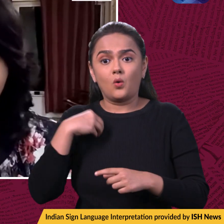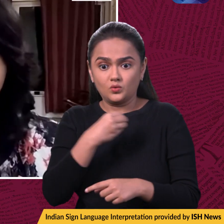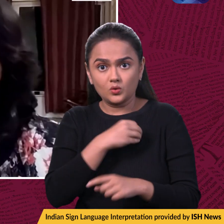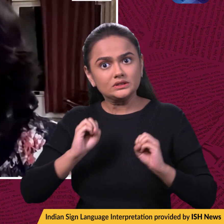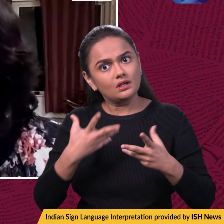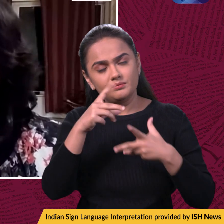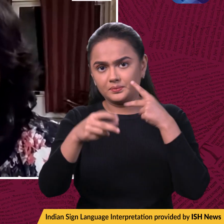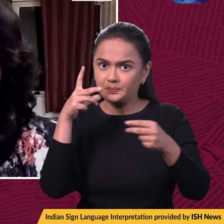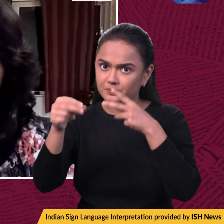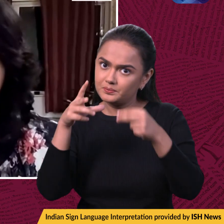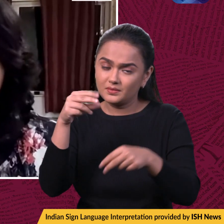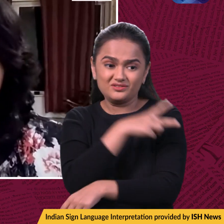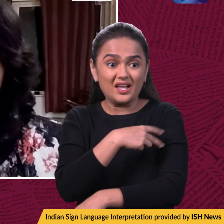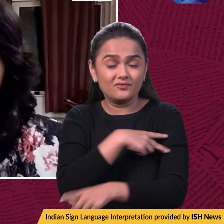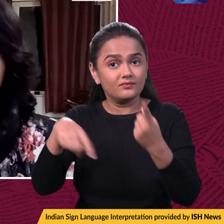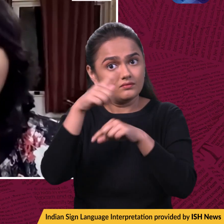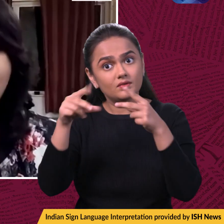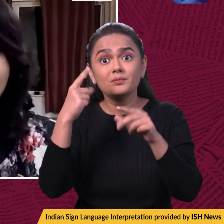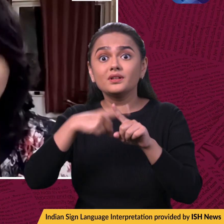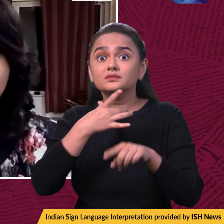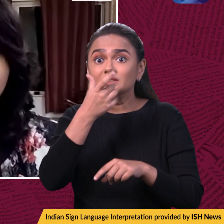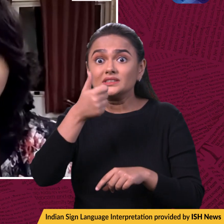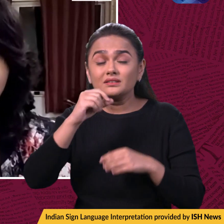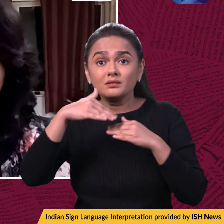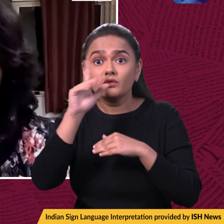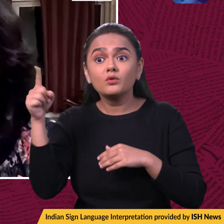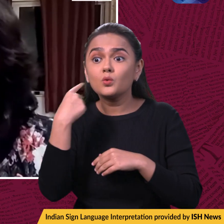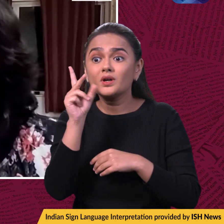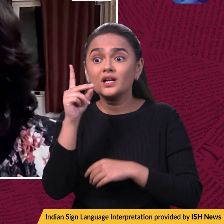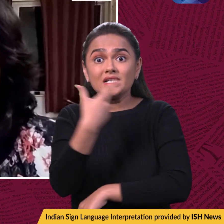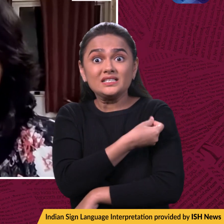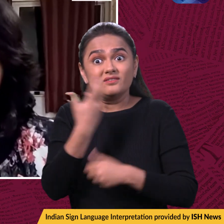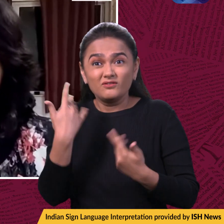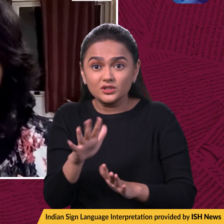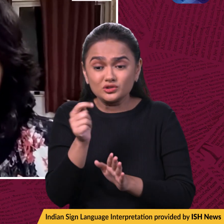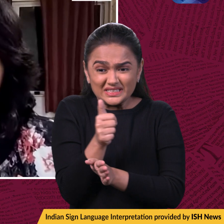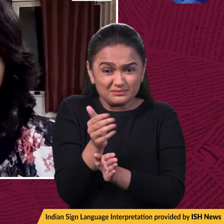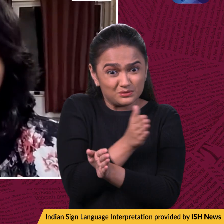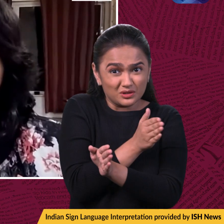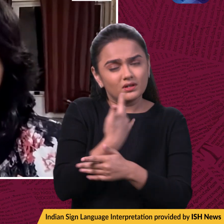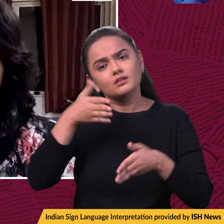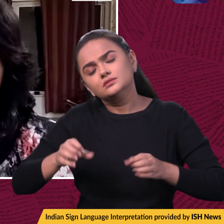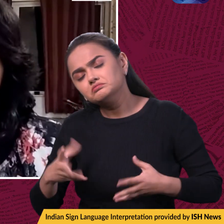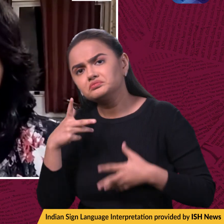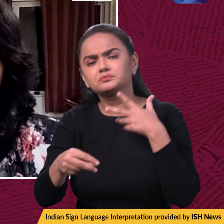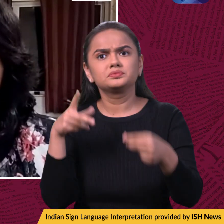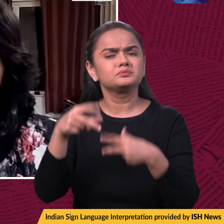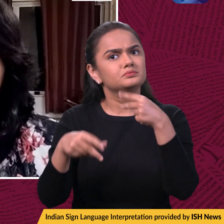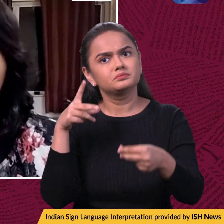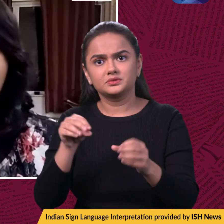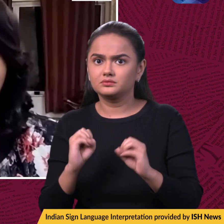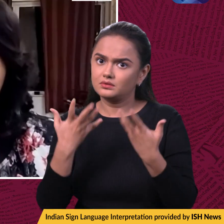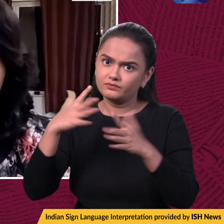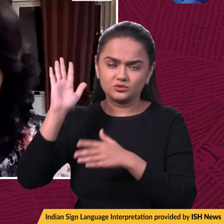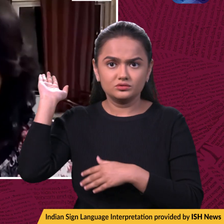frontline workers and people over 60 who have taken the second dose at least 6 months ago. The booster shot began